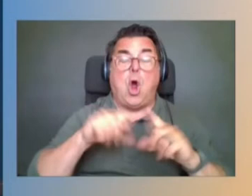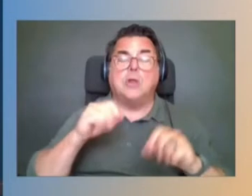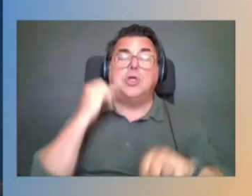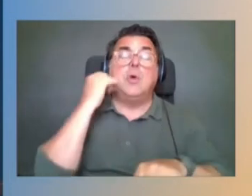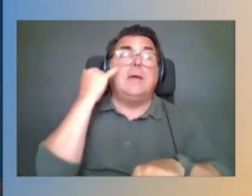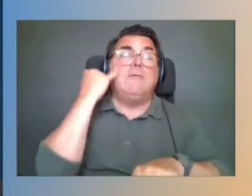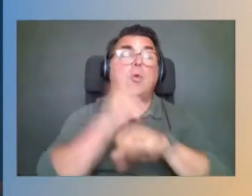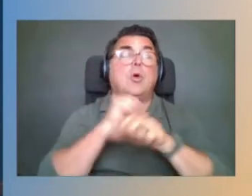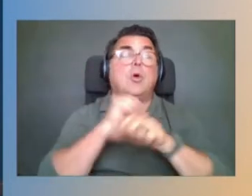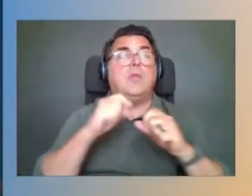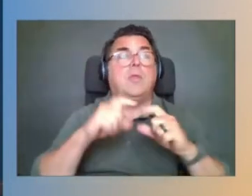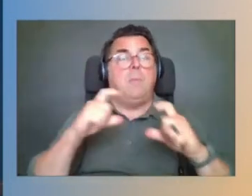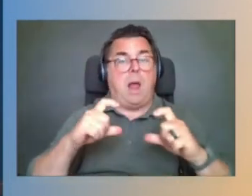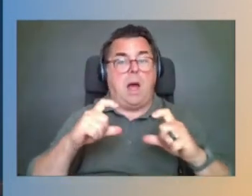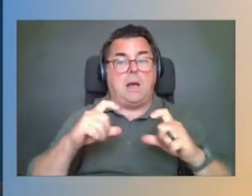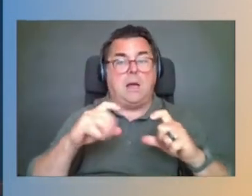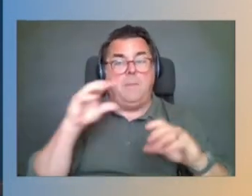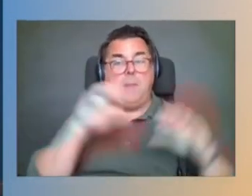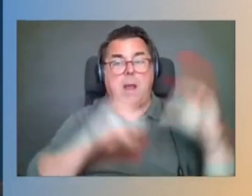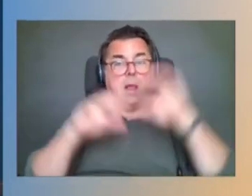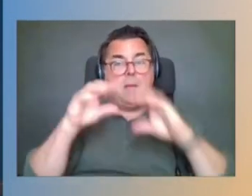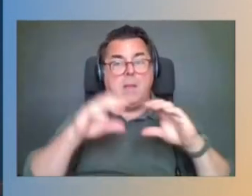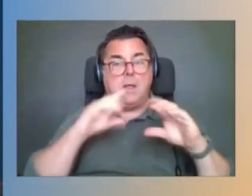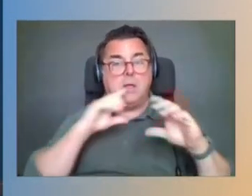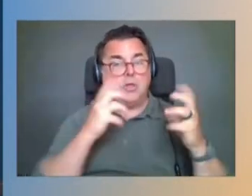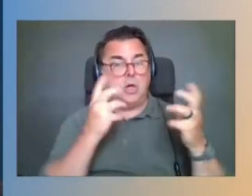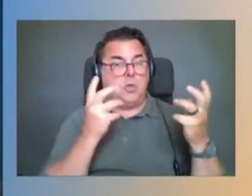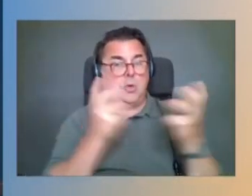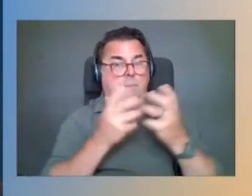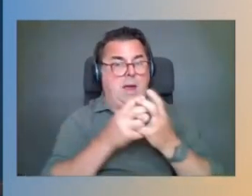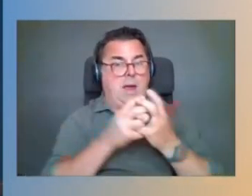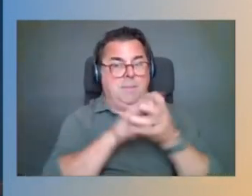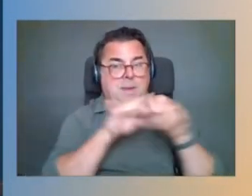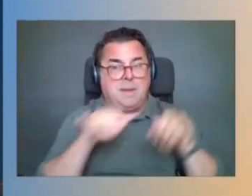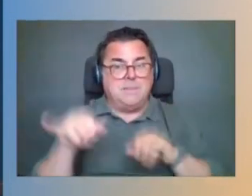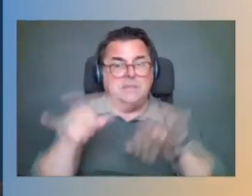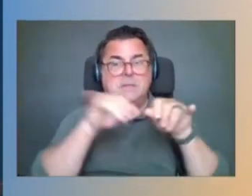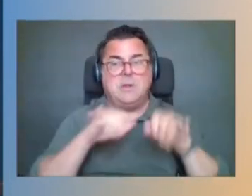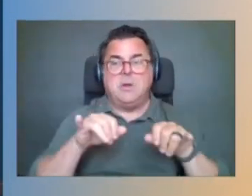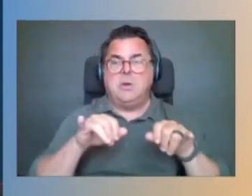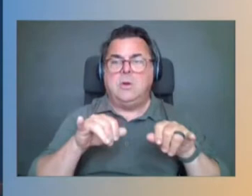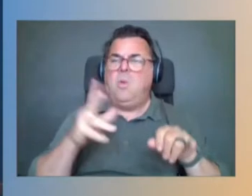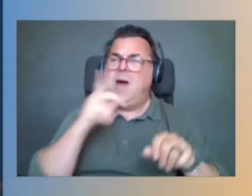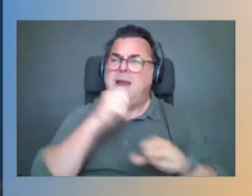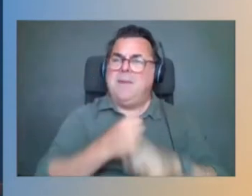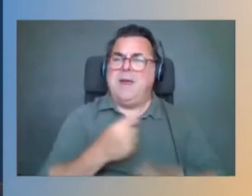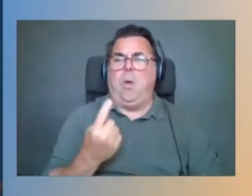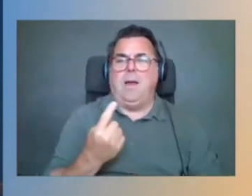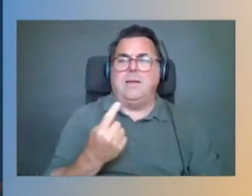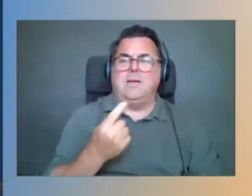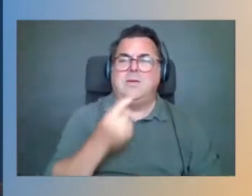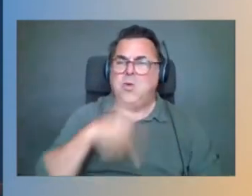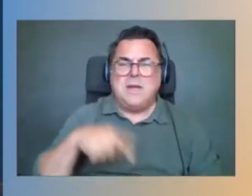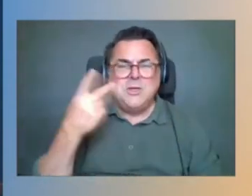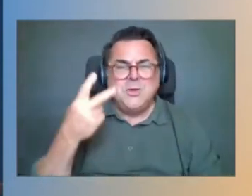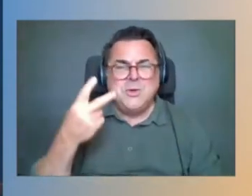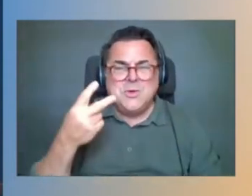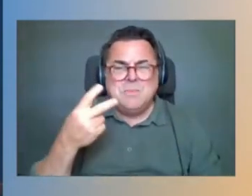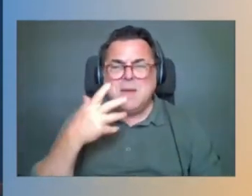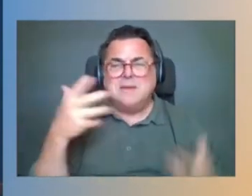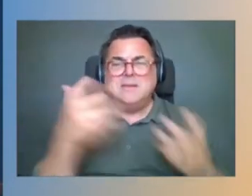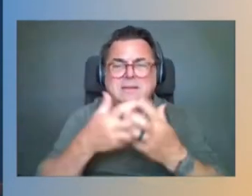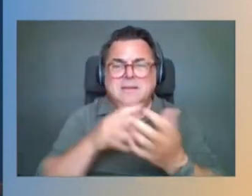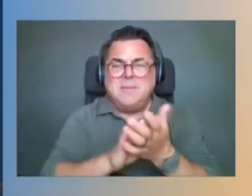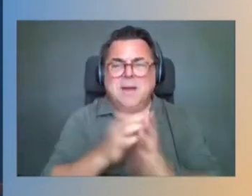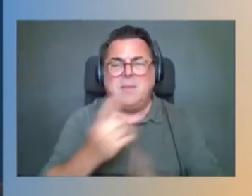start combining a lot of building blocks in a common way, it's better just to build one block instead of having two blocks. And so that's where we are in